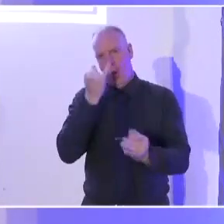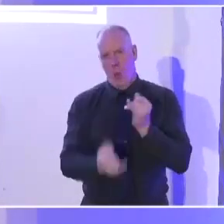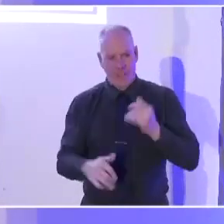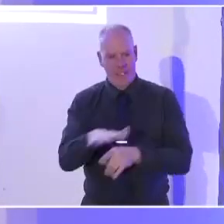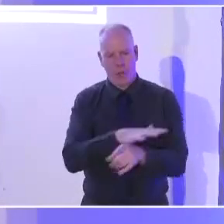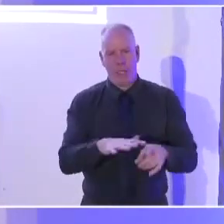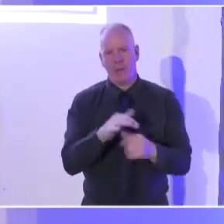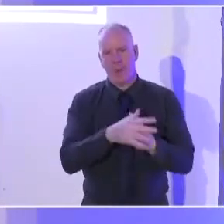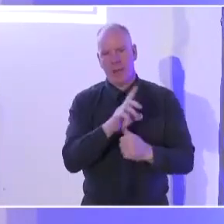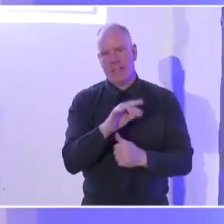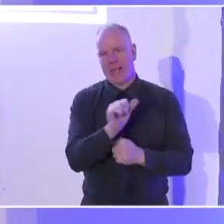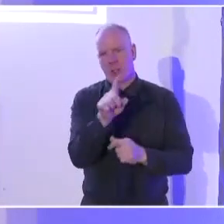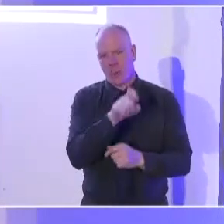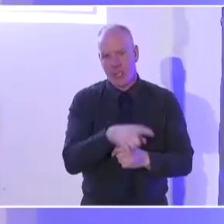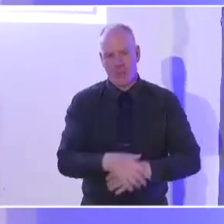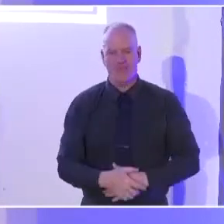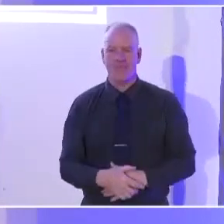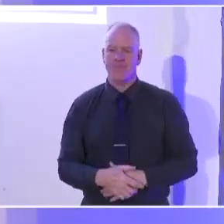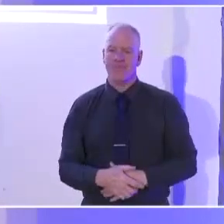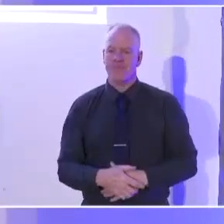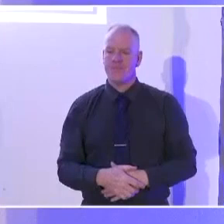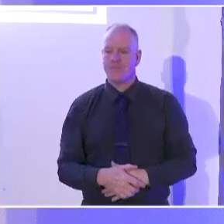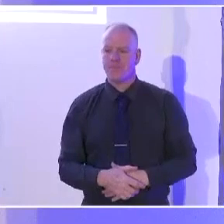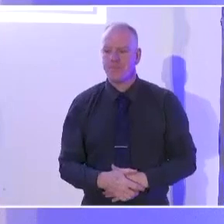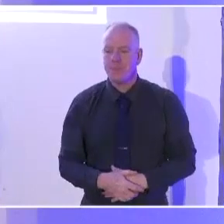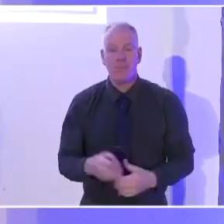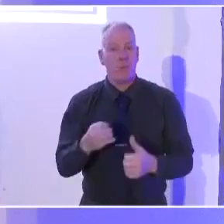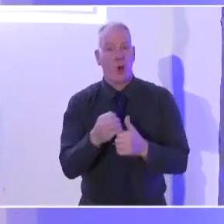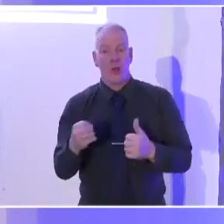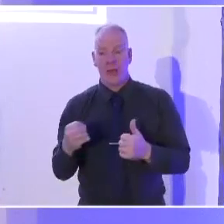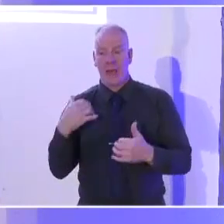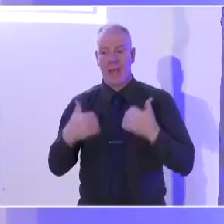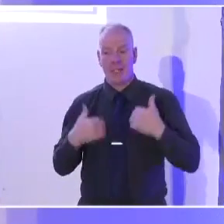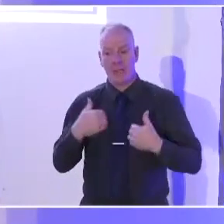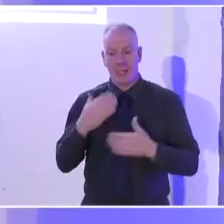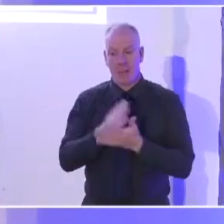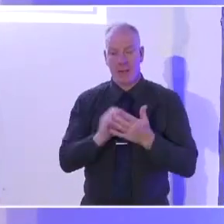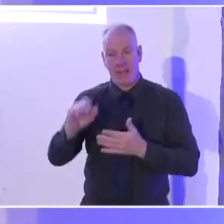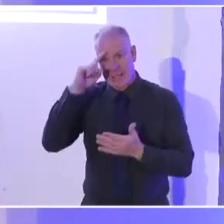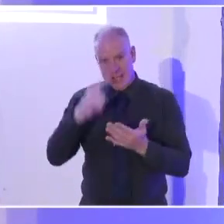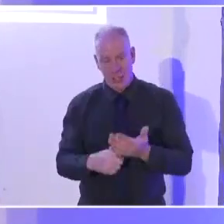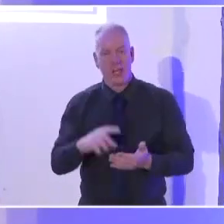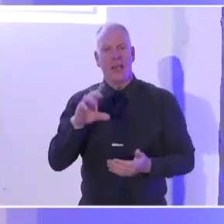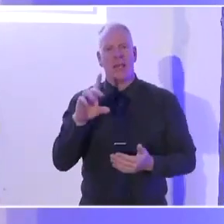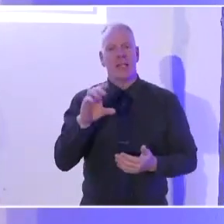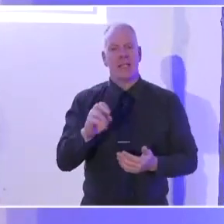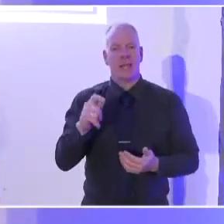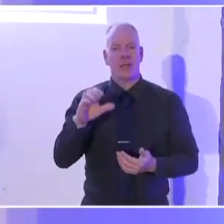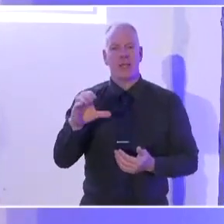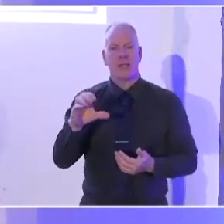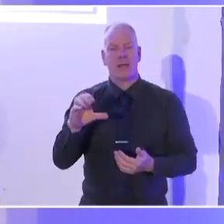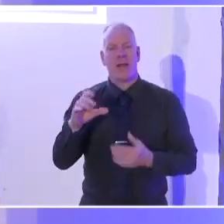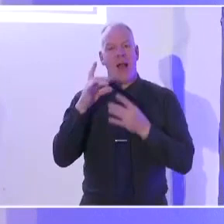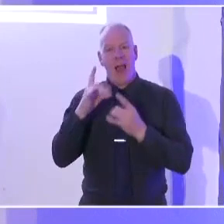subjects. Another interesting aspect of that decision actually is the fact that Centric Health had paid a ransom for